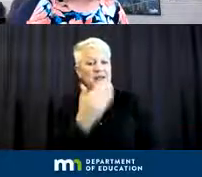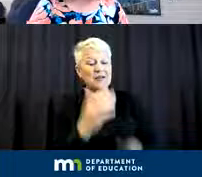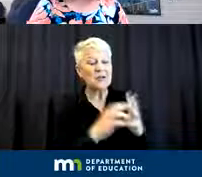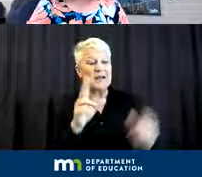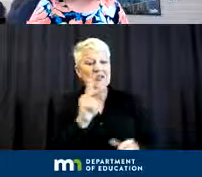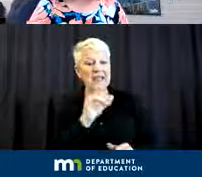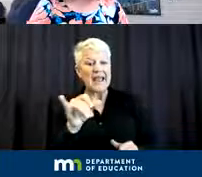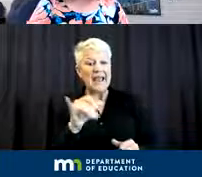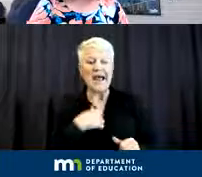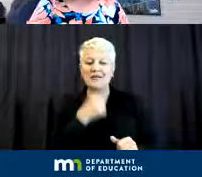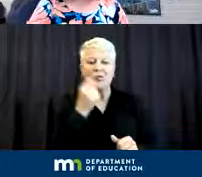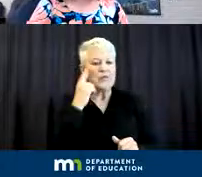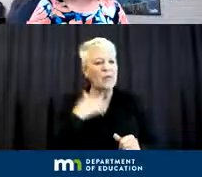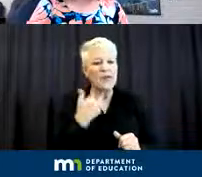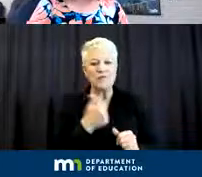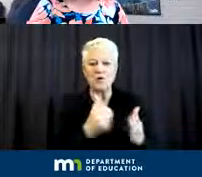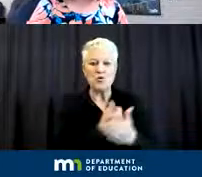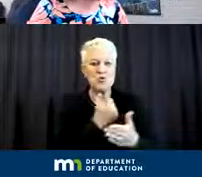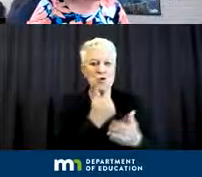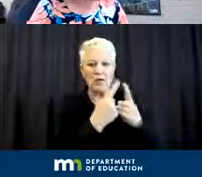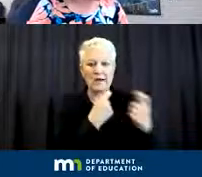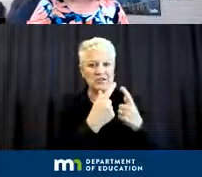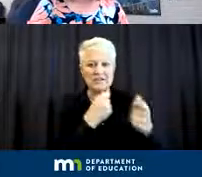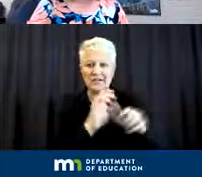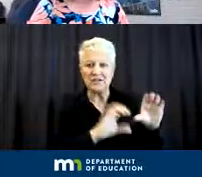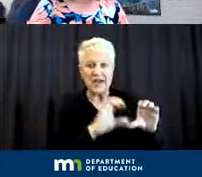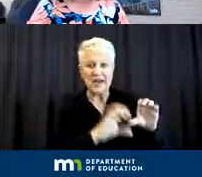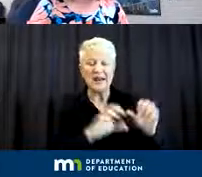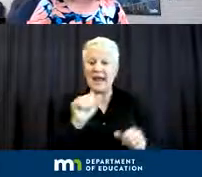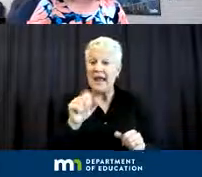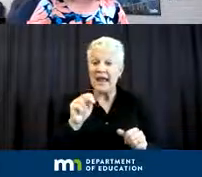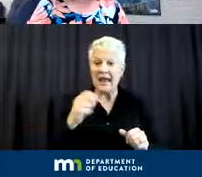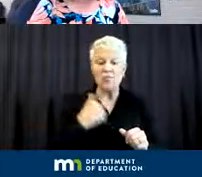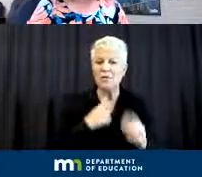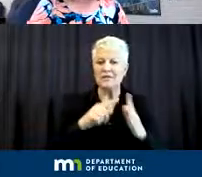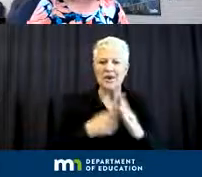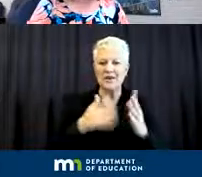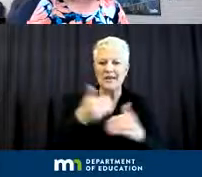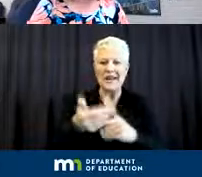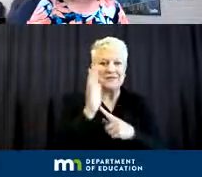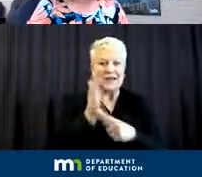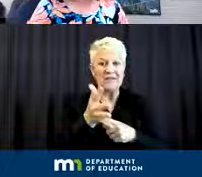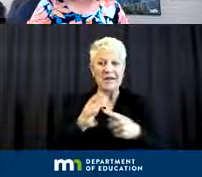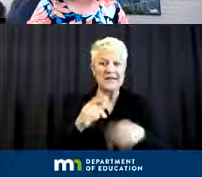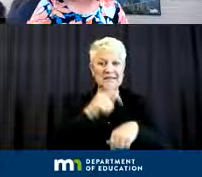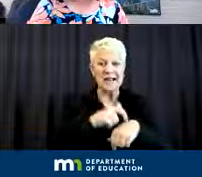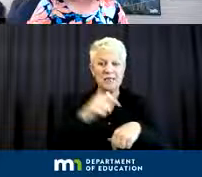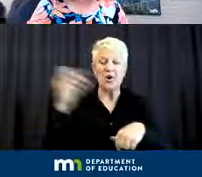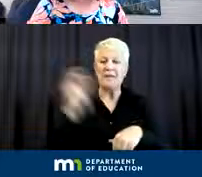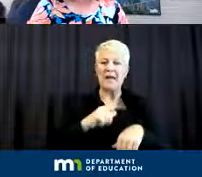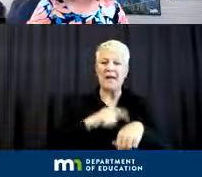Kay. I don't think there are new questions in the chat. Okay. So, Anne, we can start our next 5-minute timer and come back at